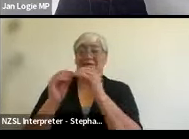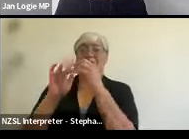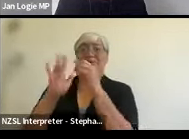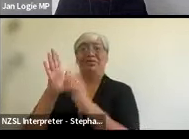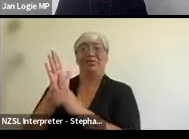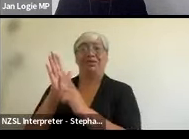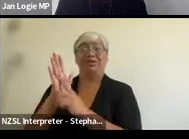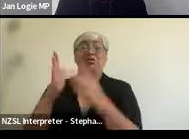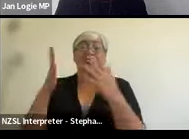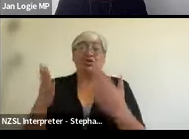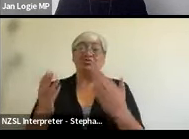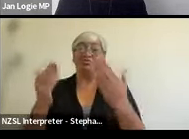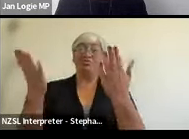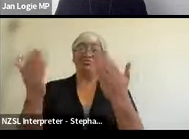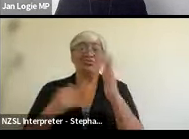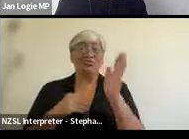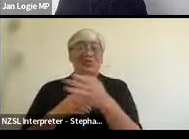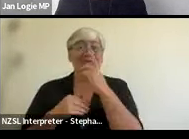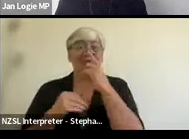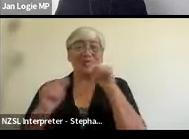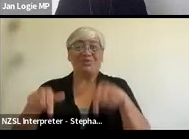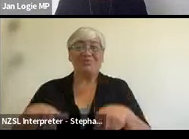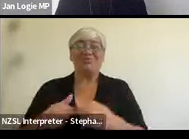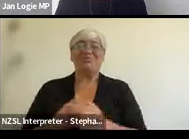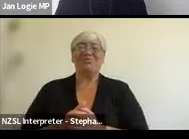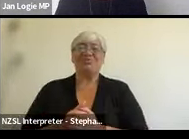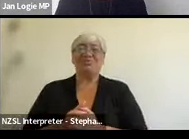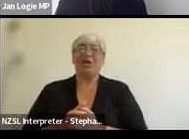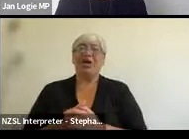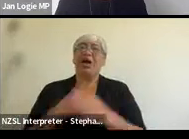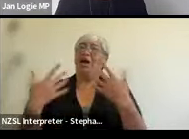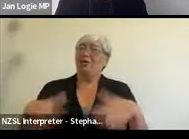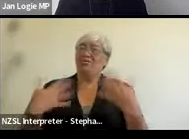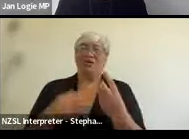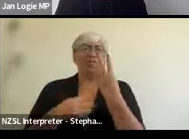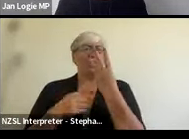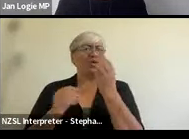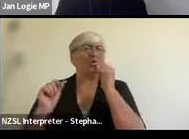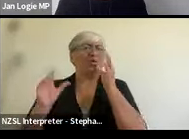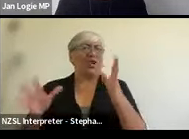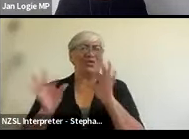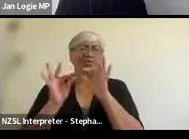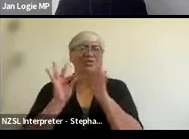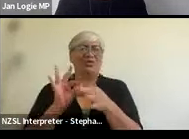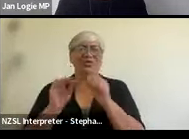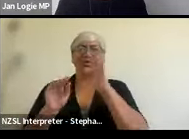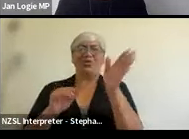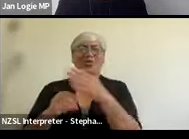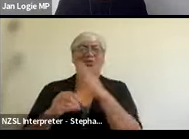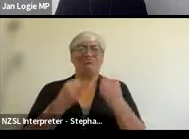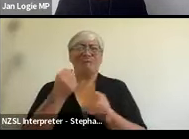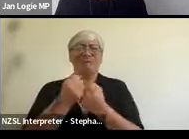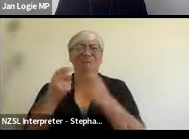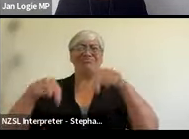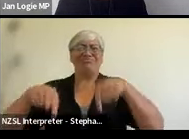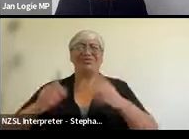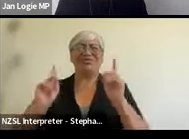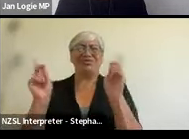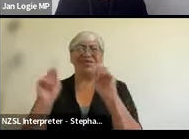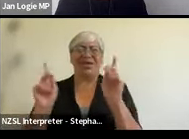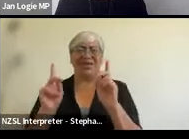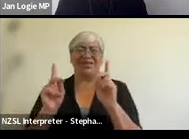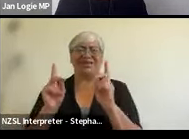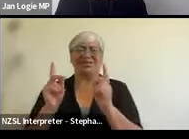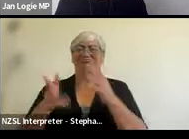to you all. We have 3 wonderful interpreters helping us today to support